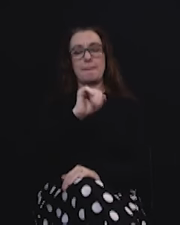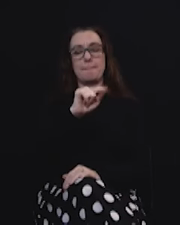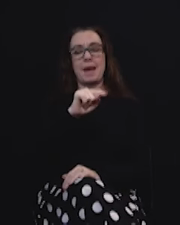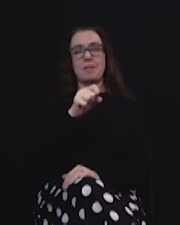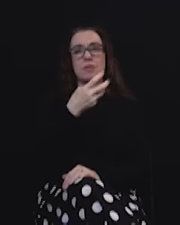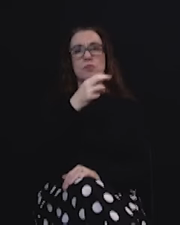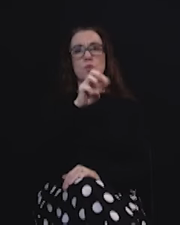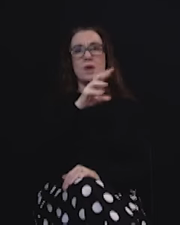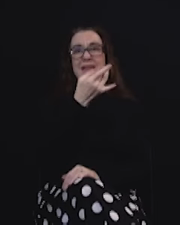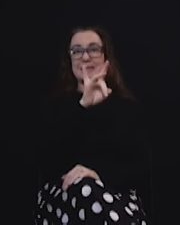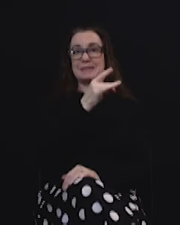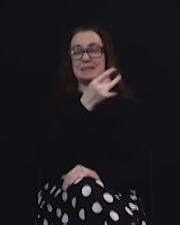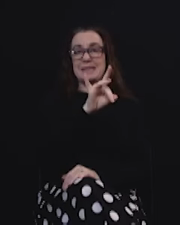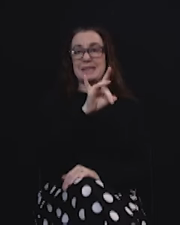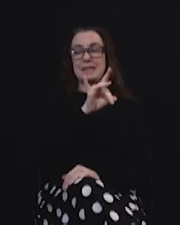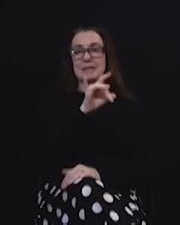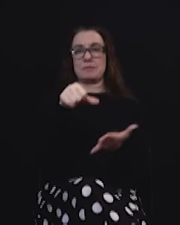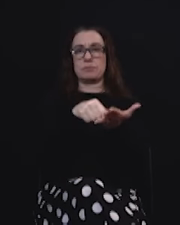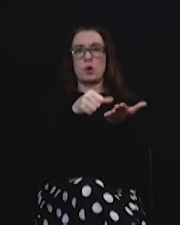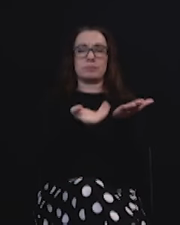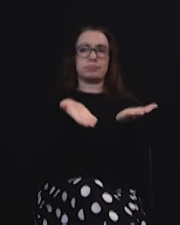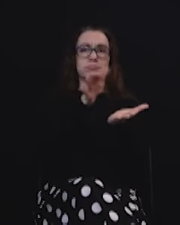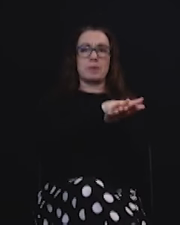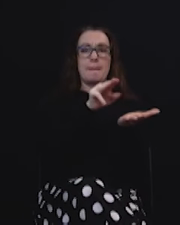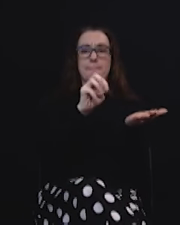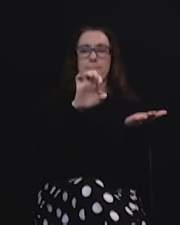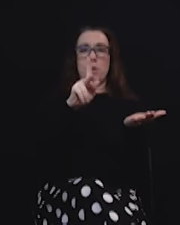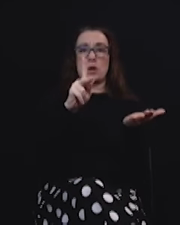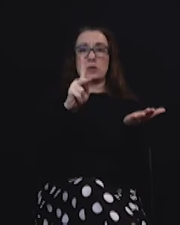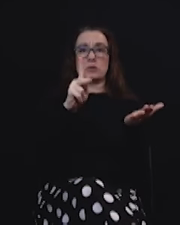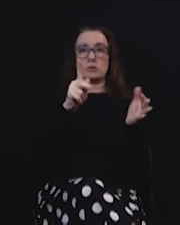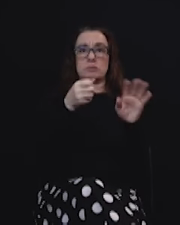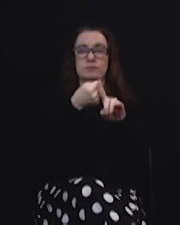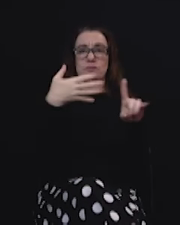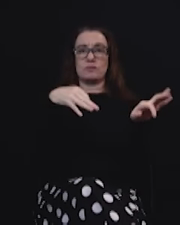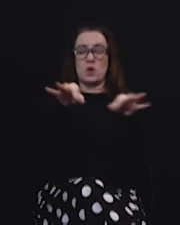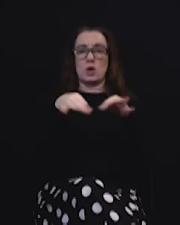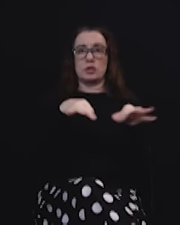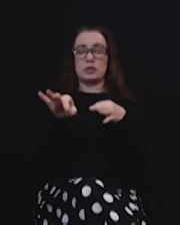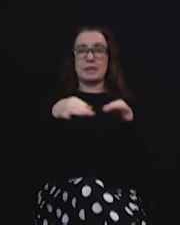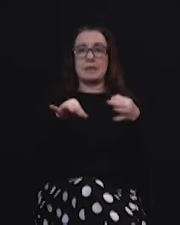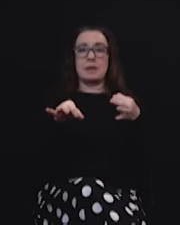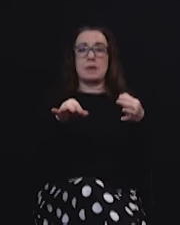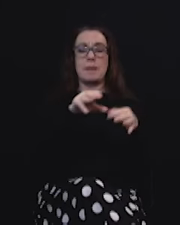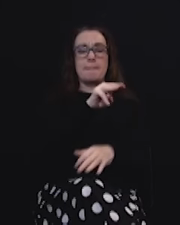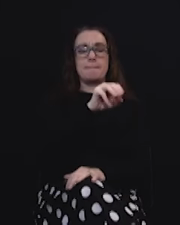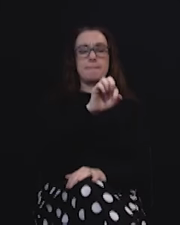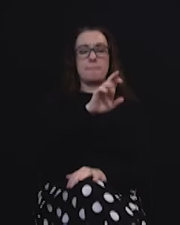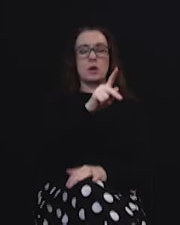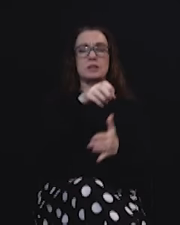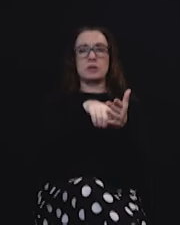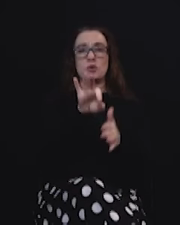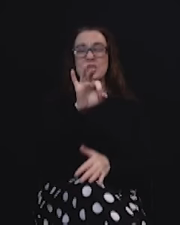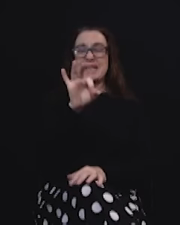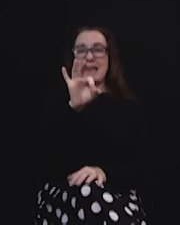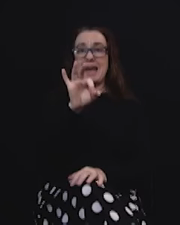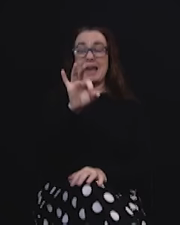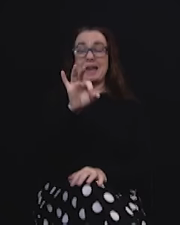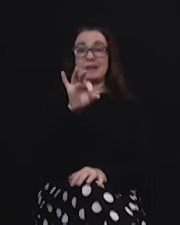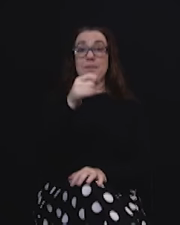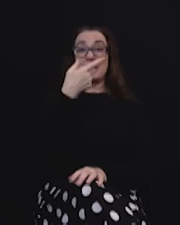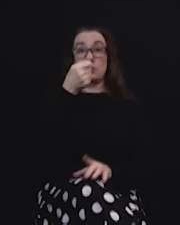18. If you turn to Mark's version, you don't have to turn there right now, but maybe later on if you get time, go to Mark chapter 9. Because when